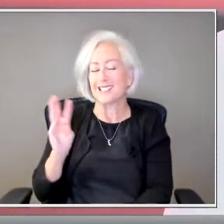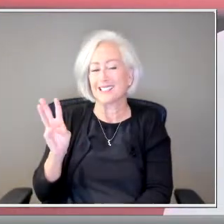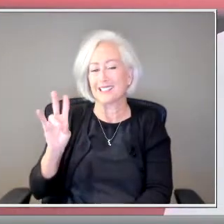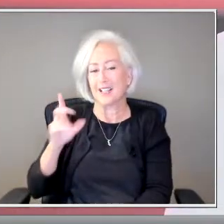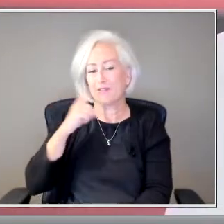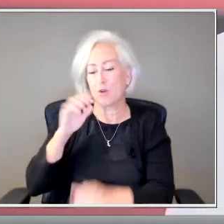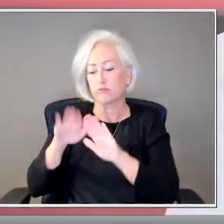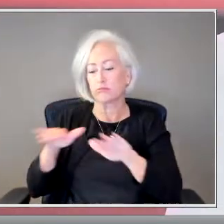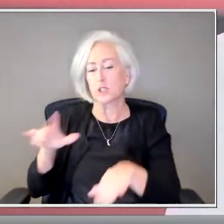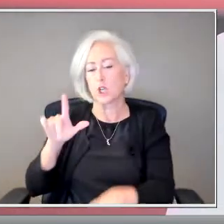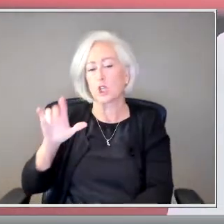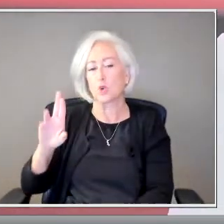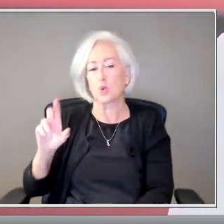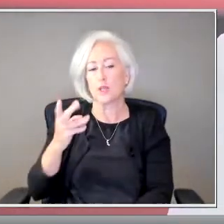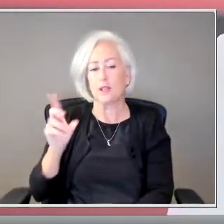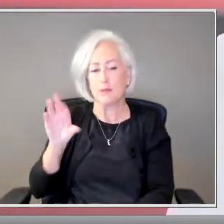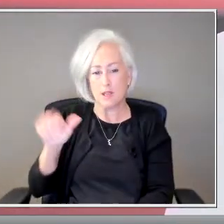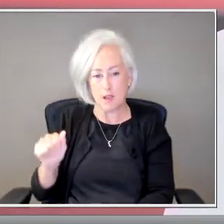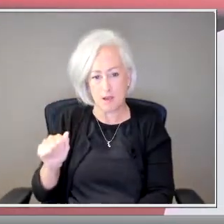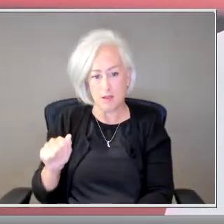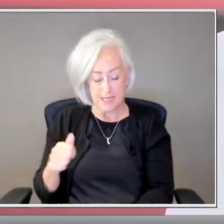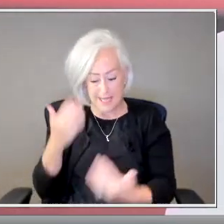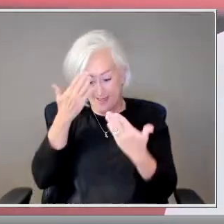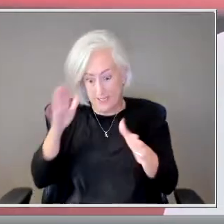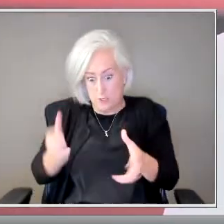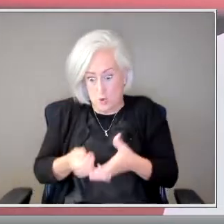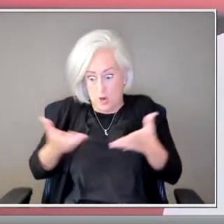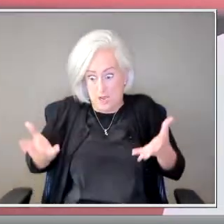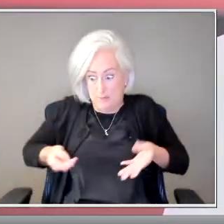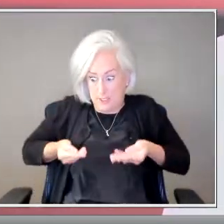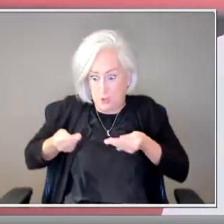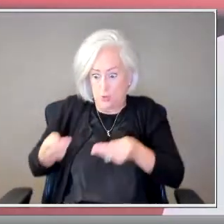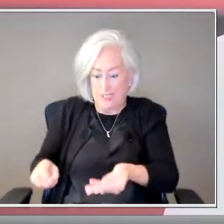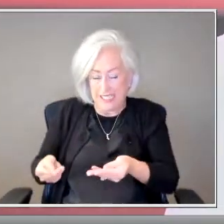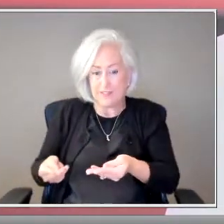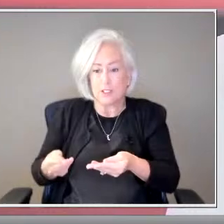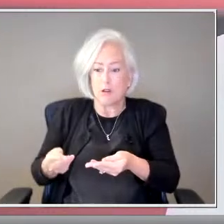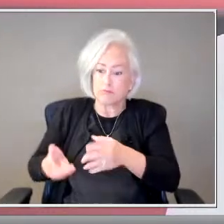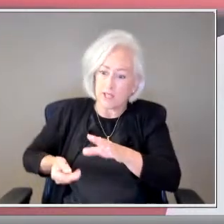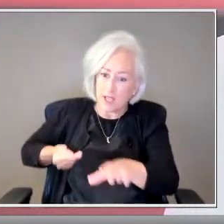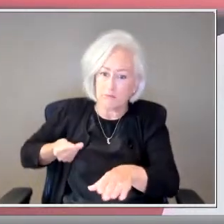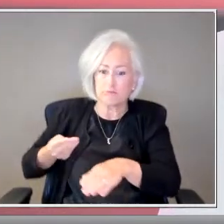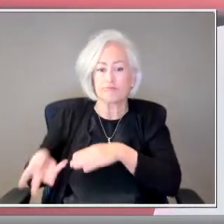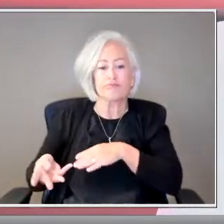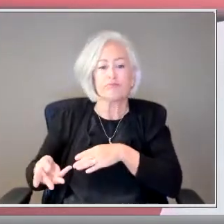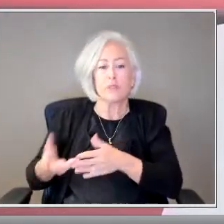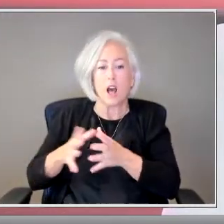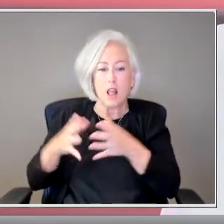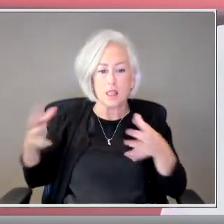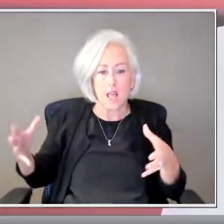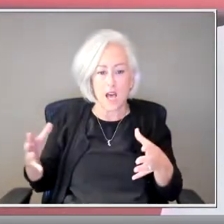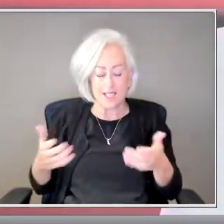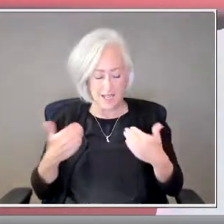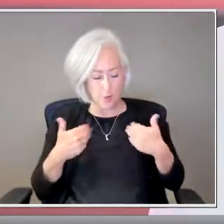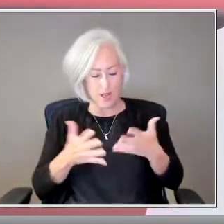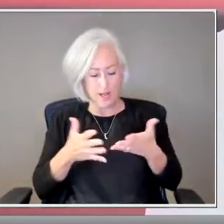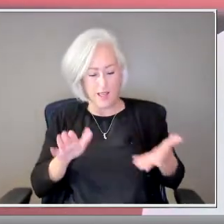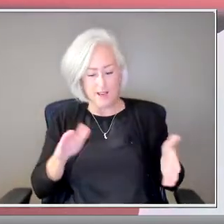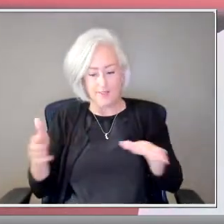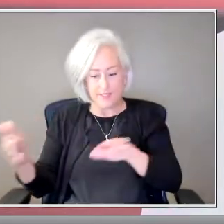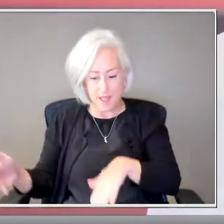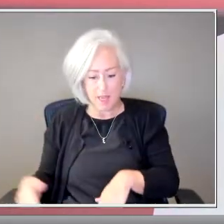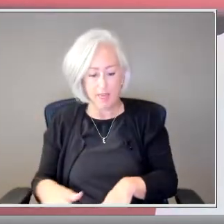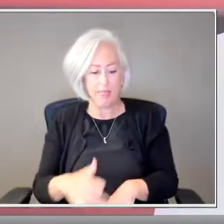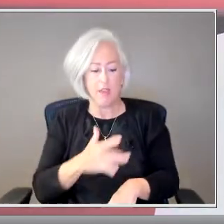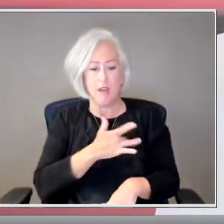had no idea how much to give, so they just gave a lot. And there was a certain incidence of death, heart failure, pulmonary edema